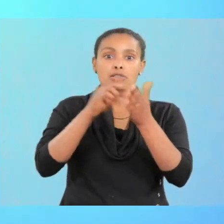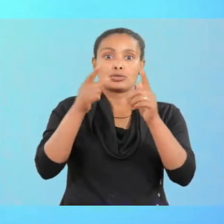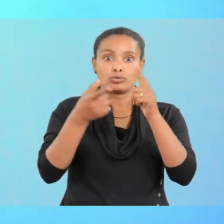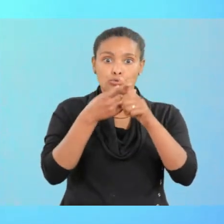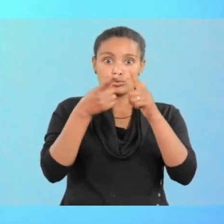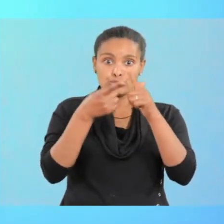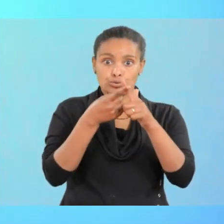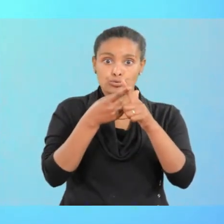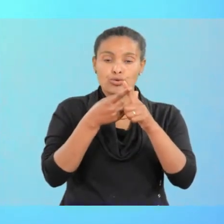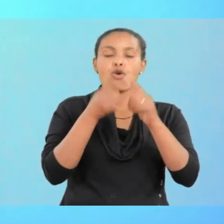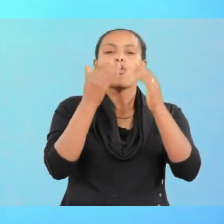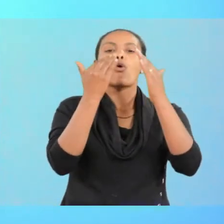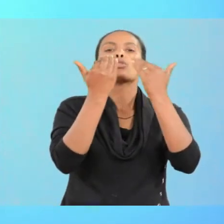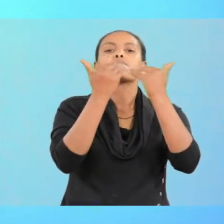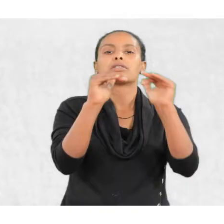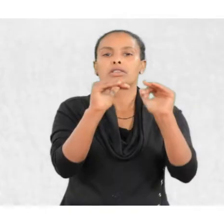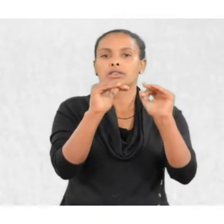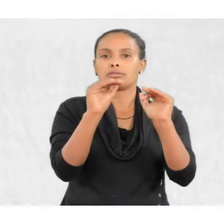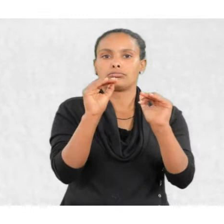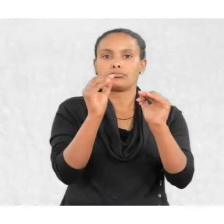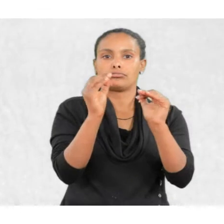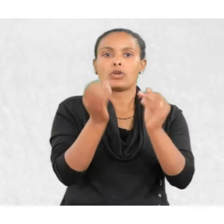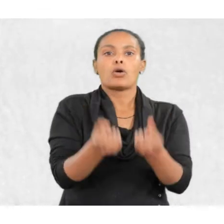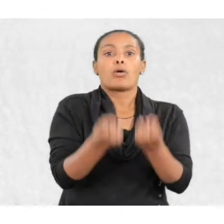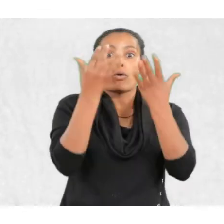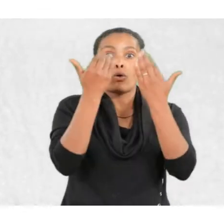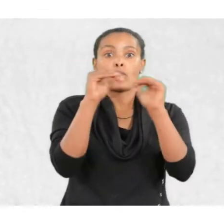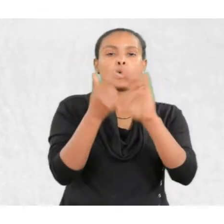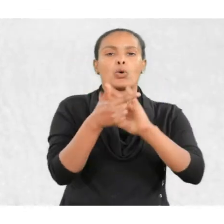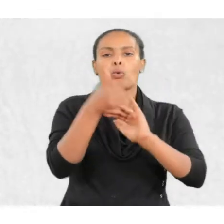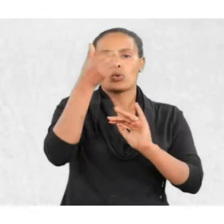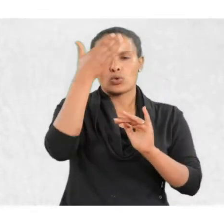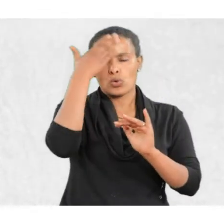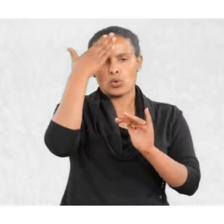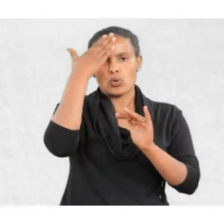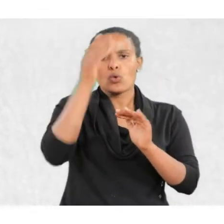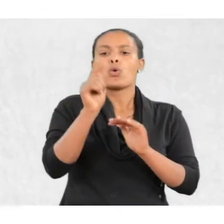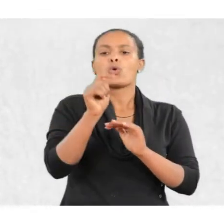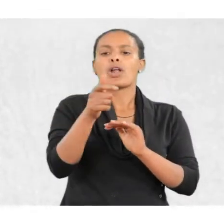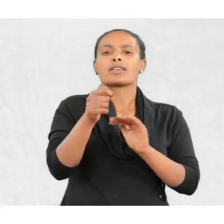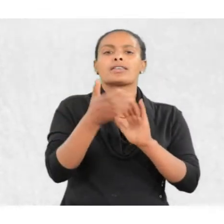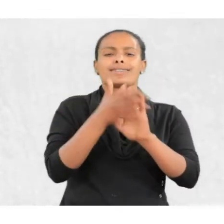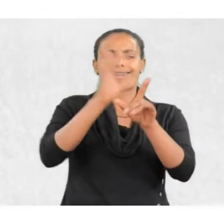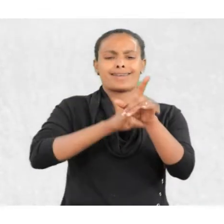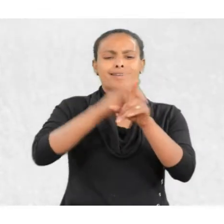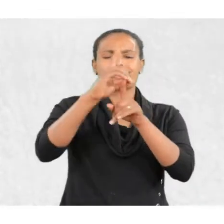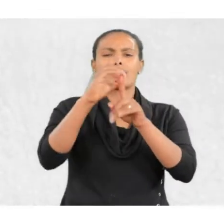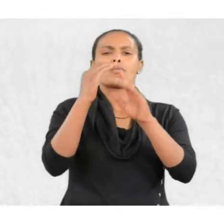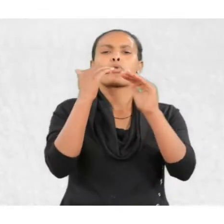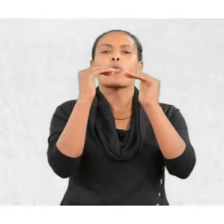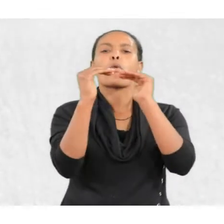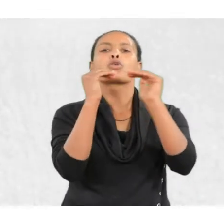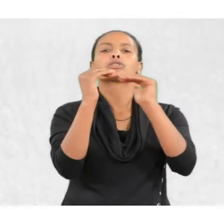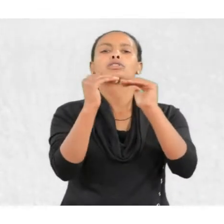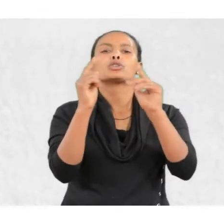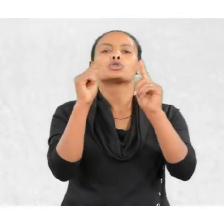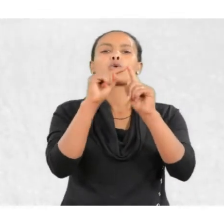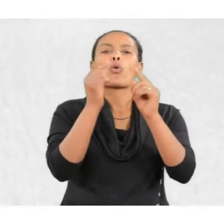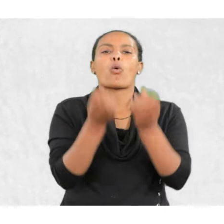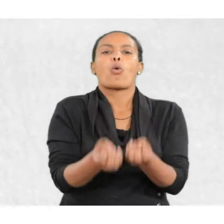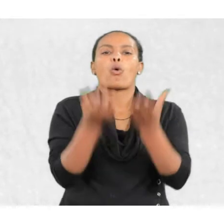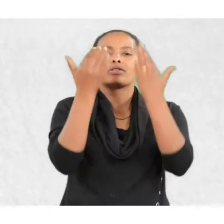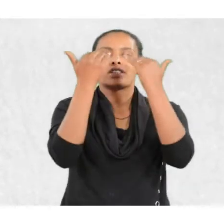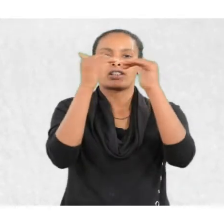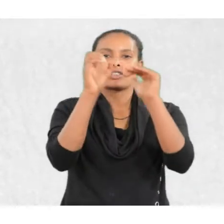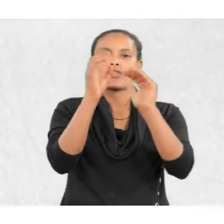2, concentration. We know that rate of the reaction is directly proportional to concentration of